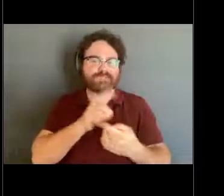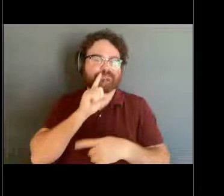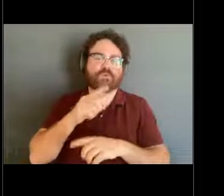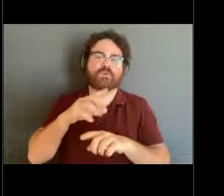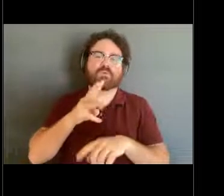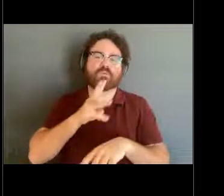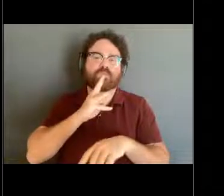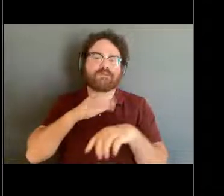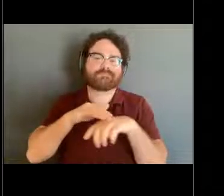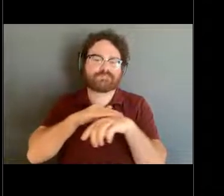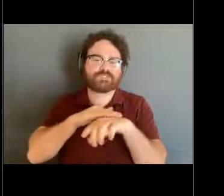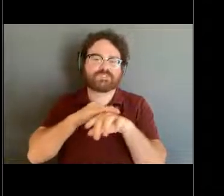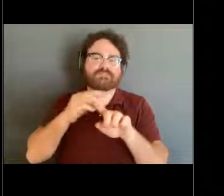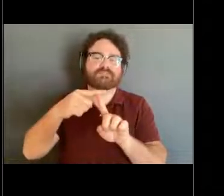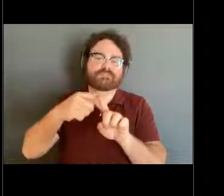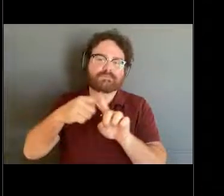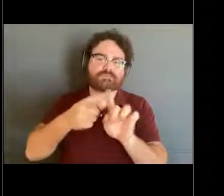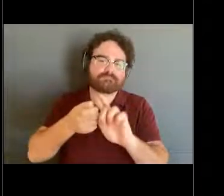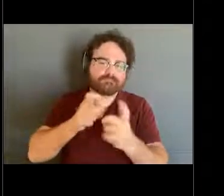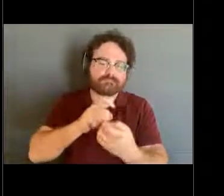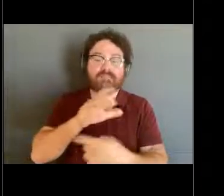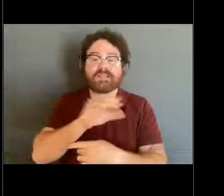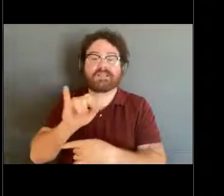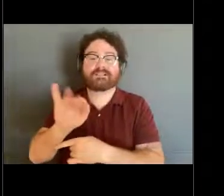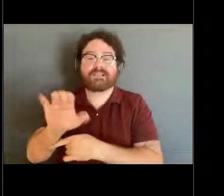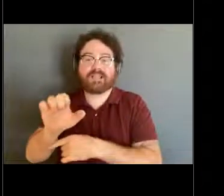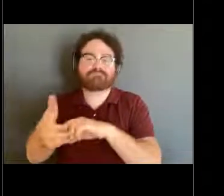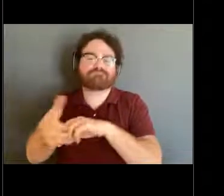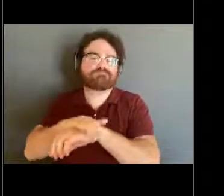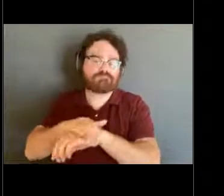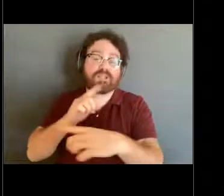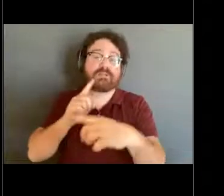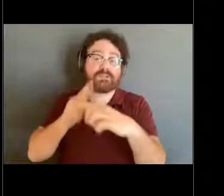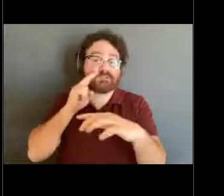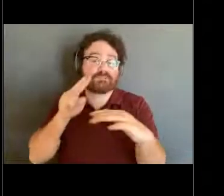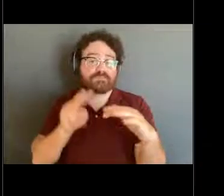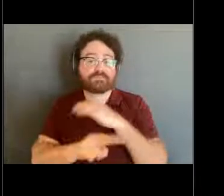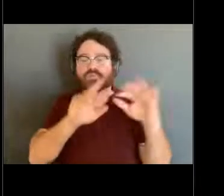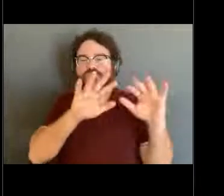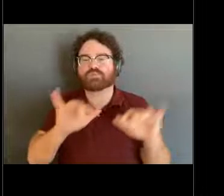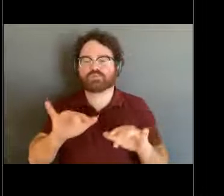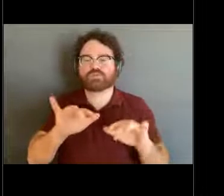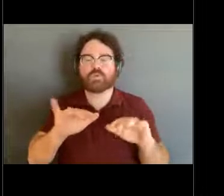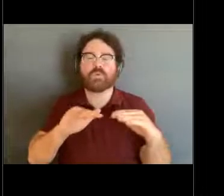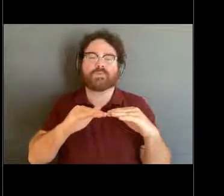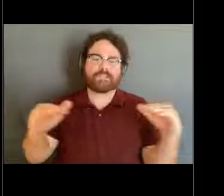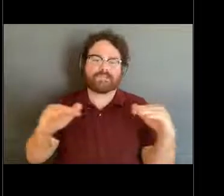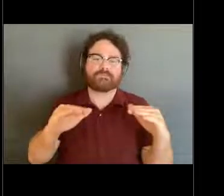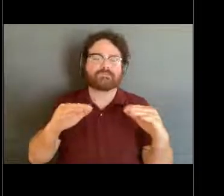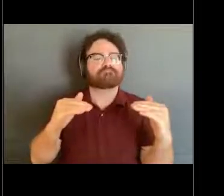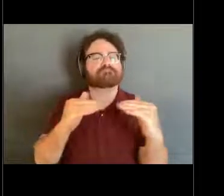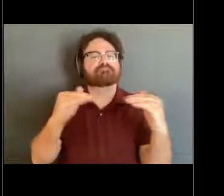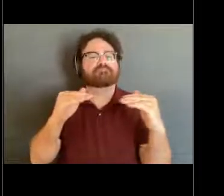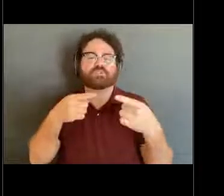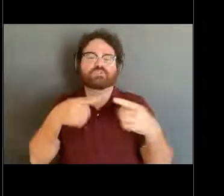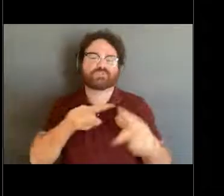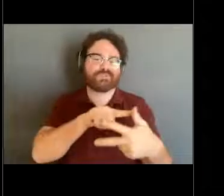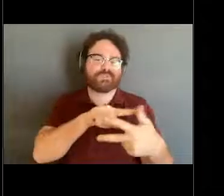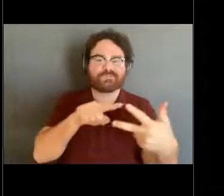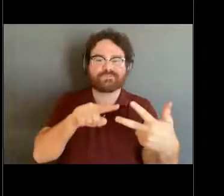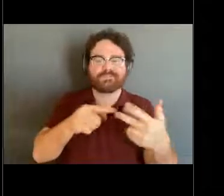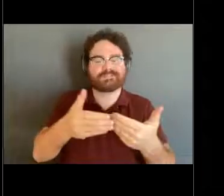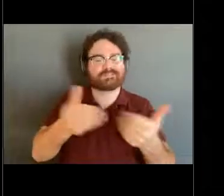ice cover, as well as the prediction of snow water equivalent during 3 lake effect snow event that